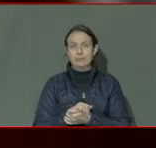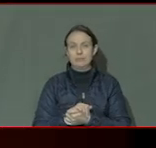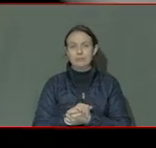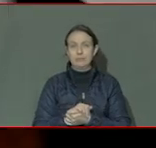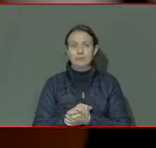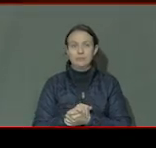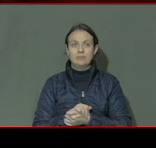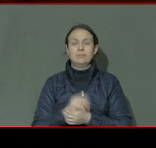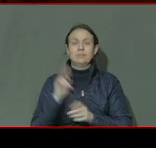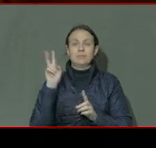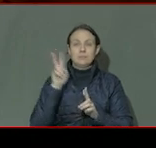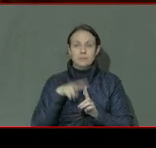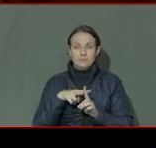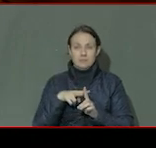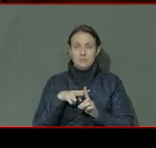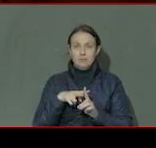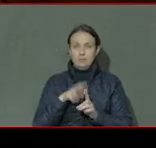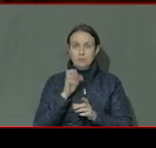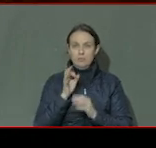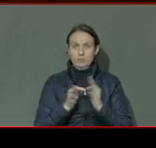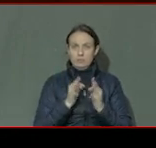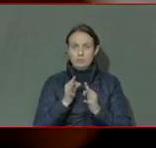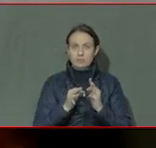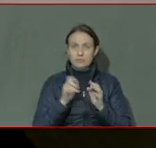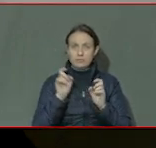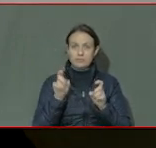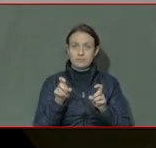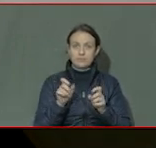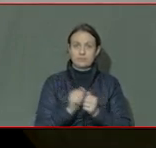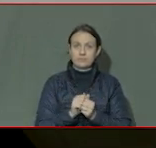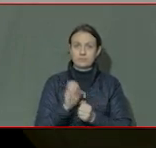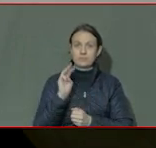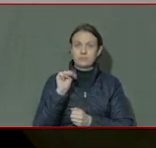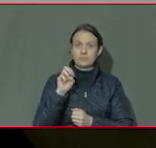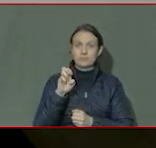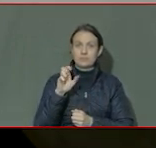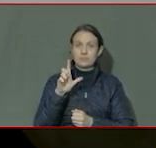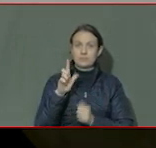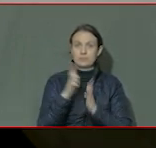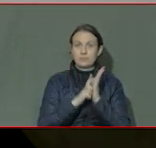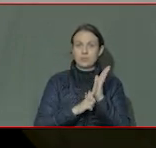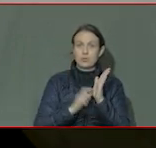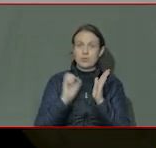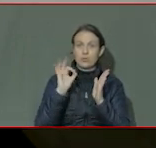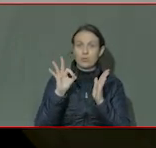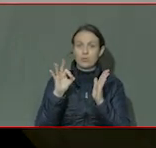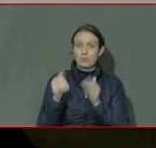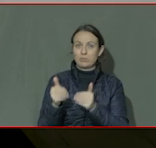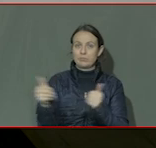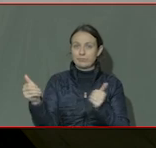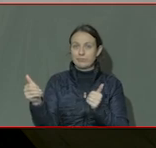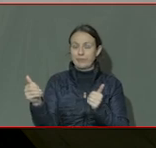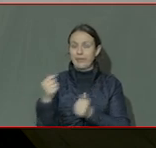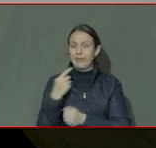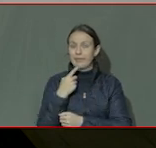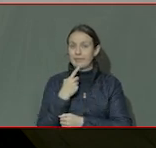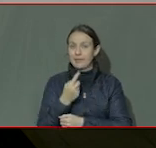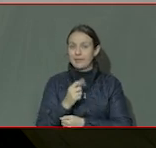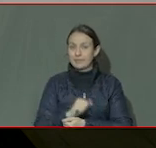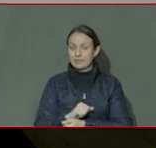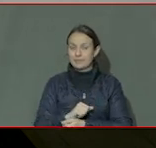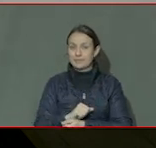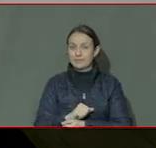That application, Mendel's law of segregation, it says it consists of